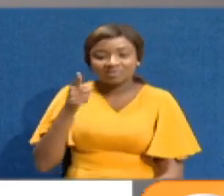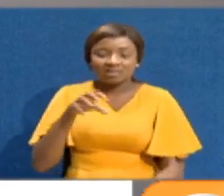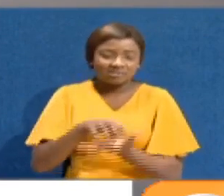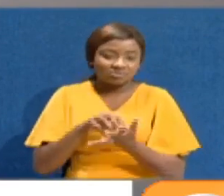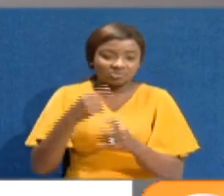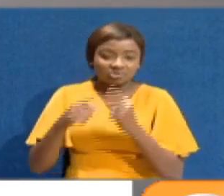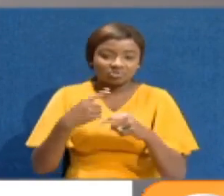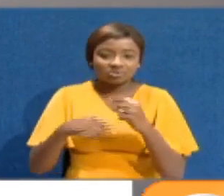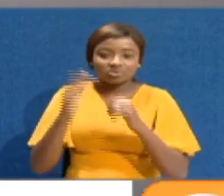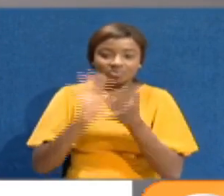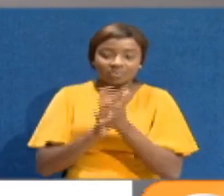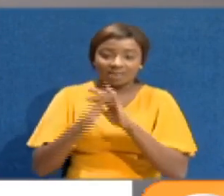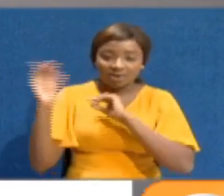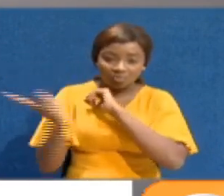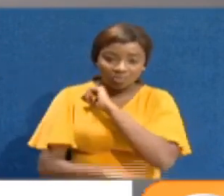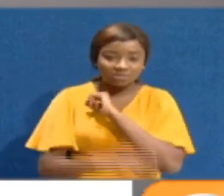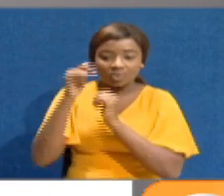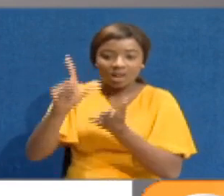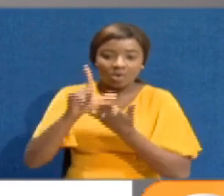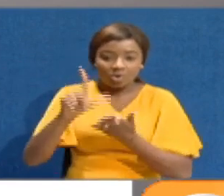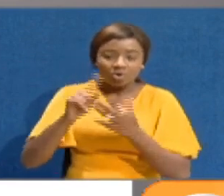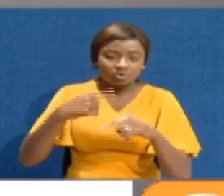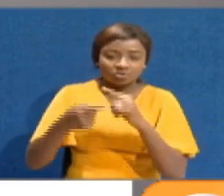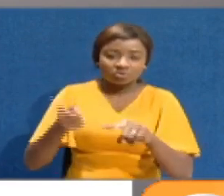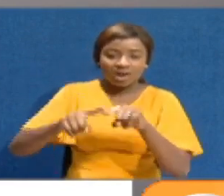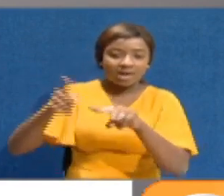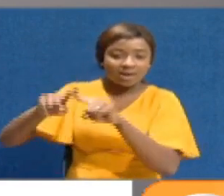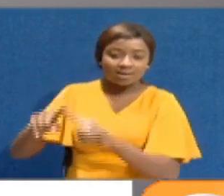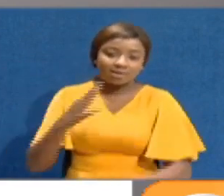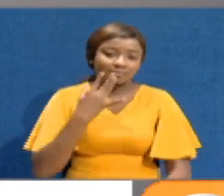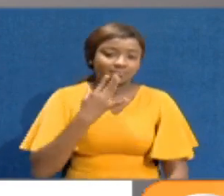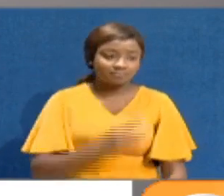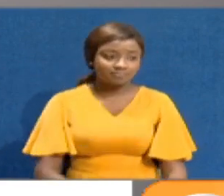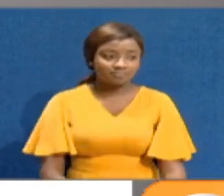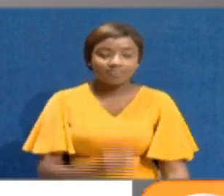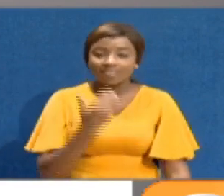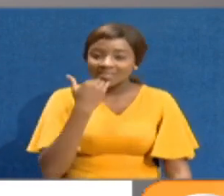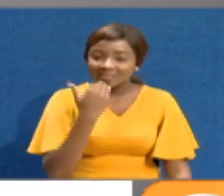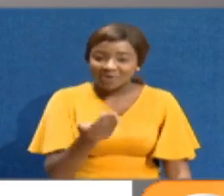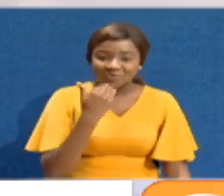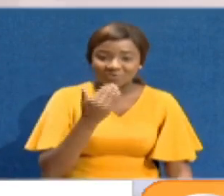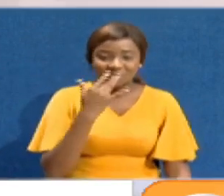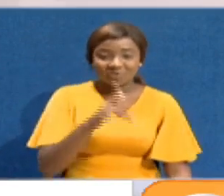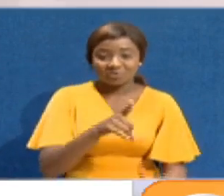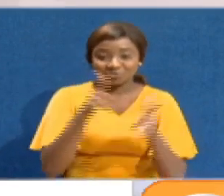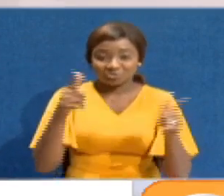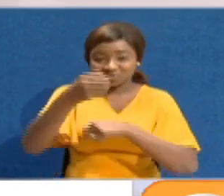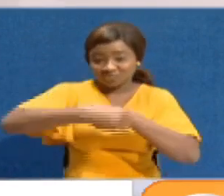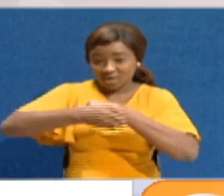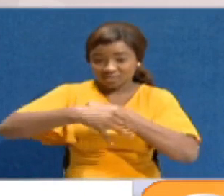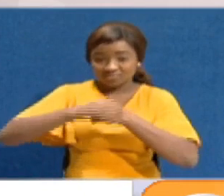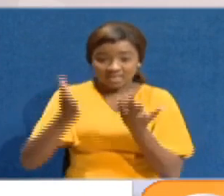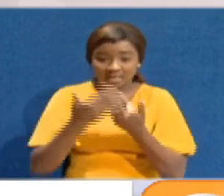situation, because then the debt repayment amount is going higher and higher by the day. Okay, indeed. Thank you so much for helping